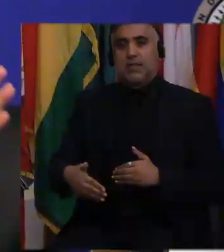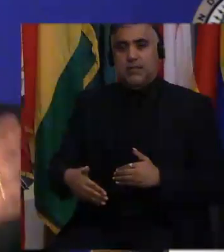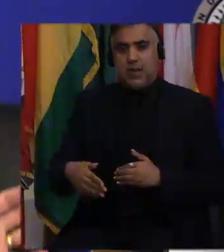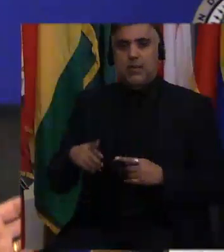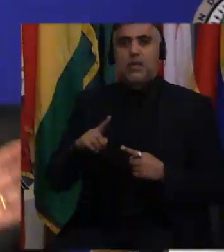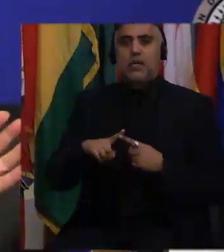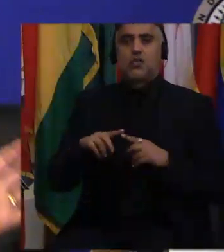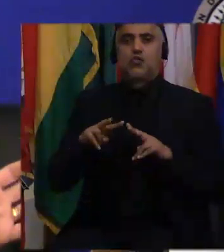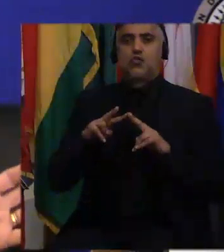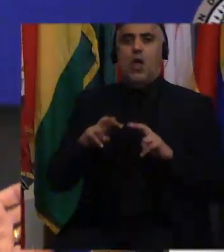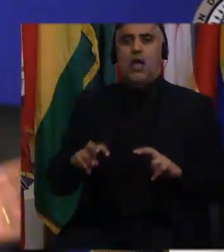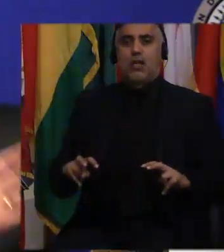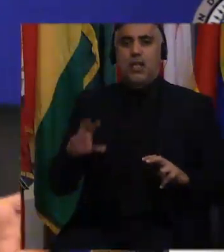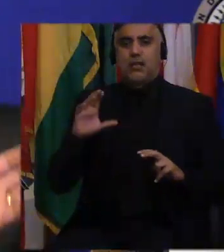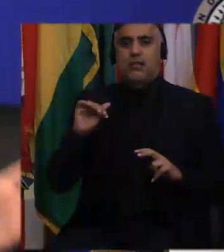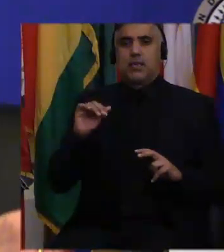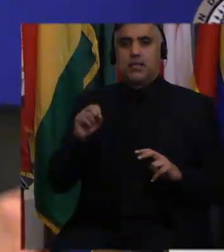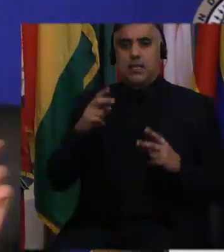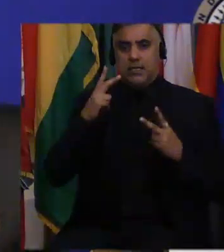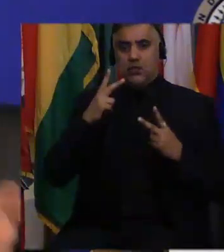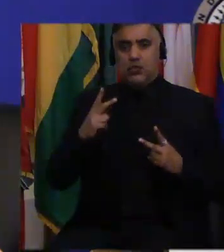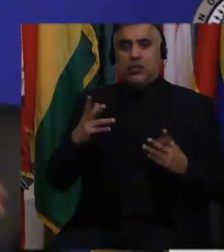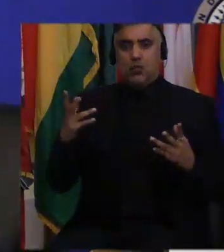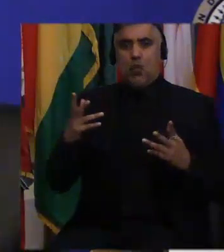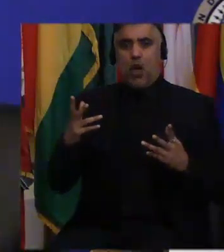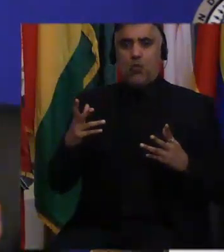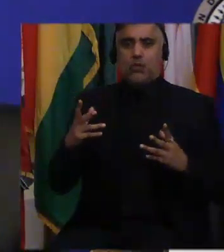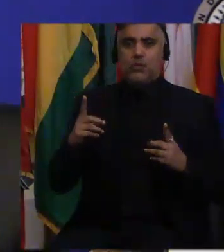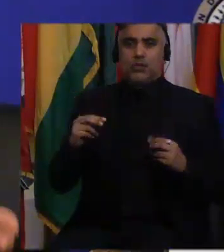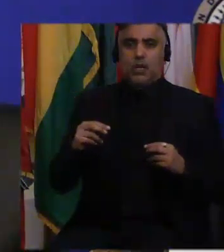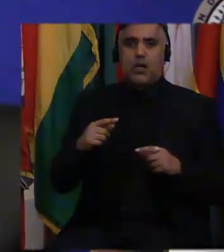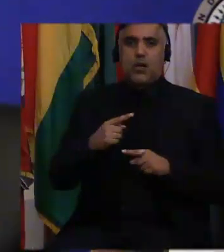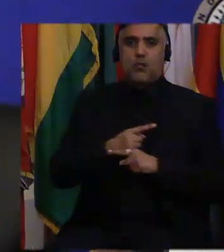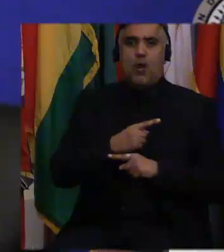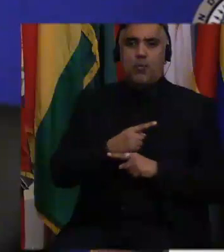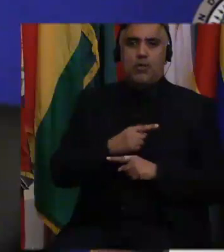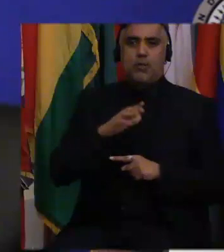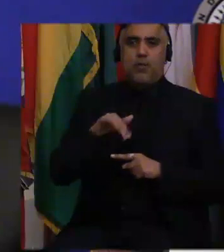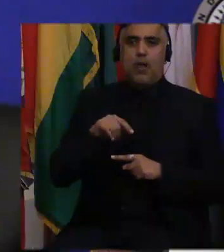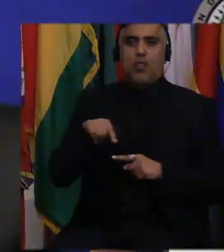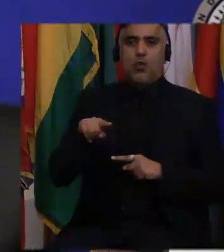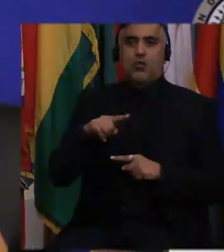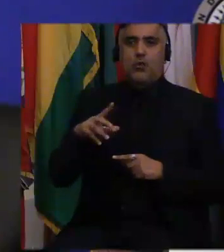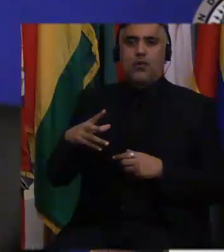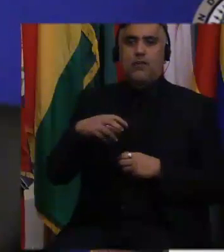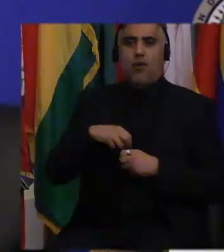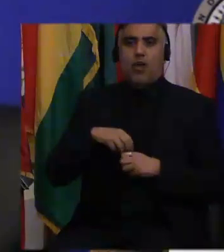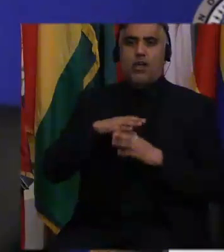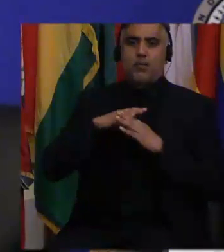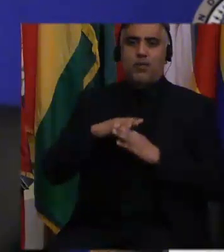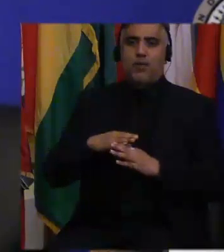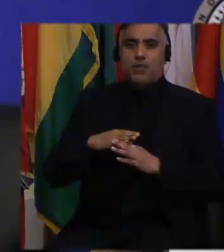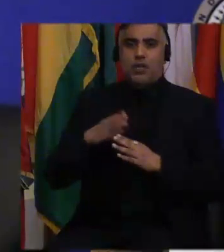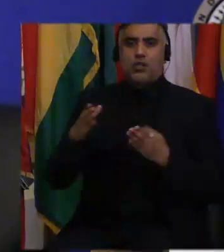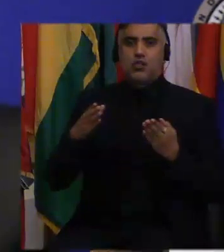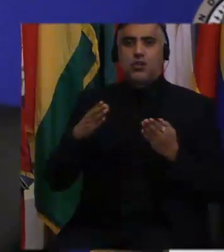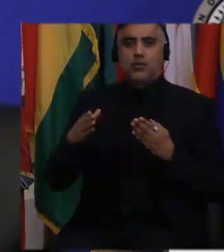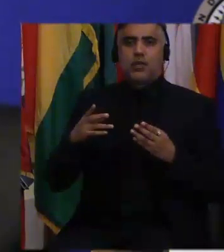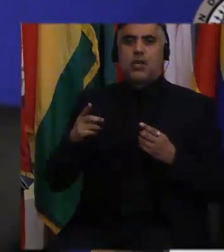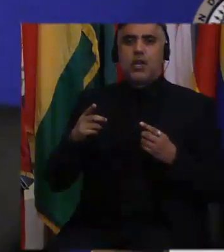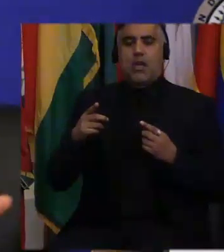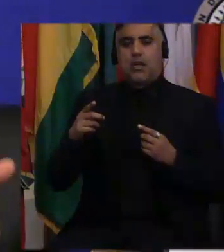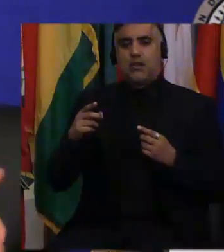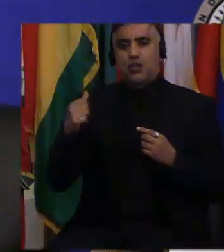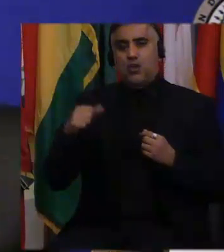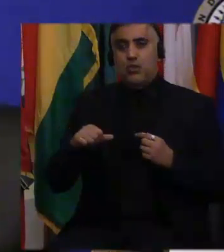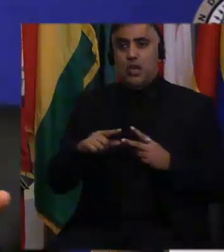to analyze cases to see what was not done properly by those who are involved in prevention, in services and everything